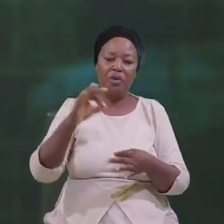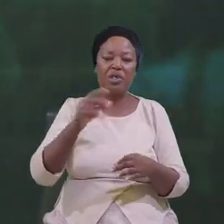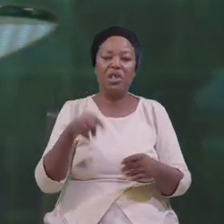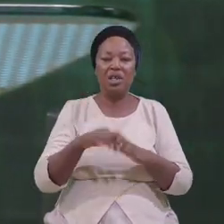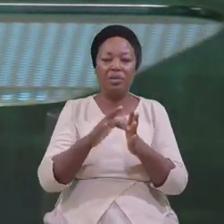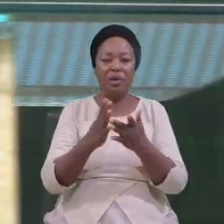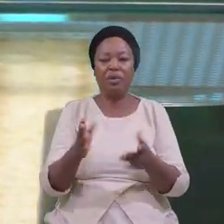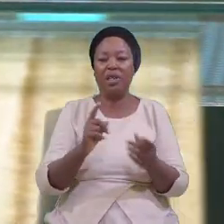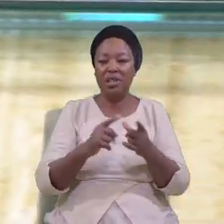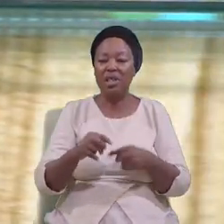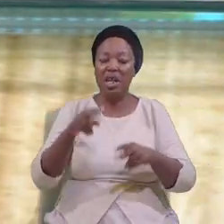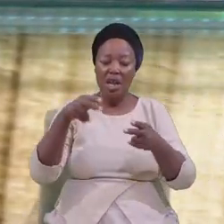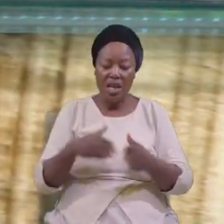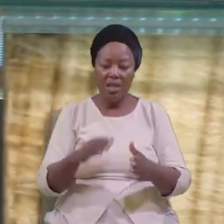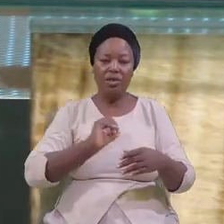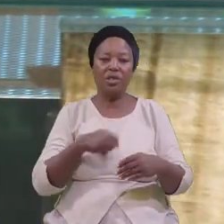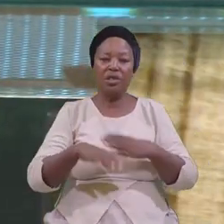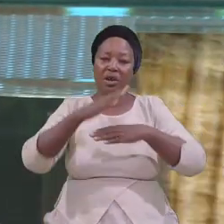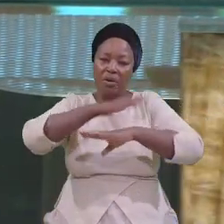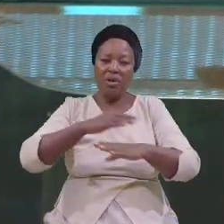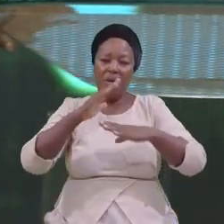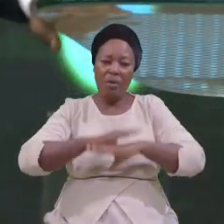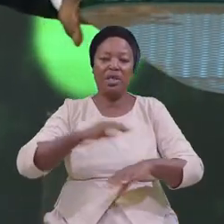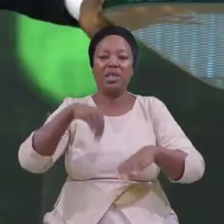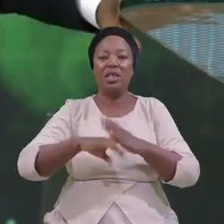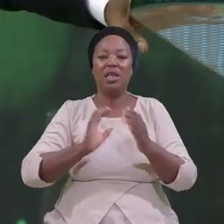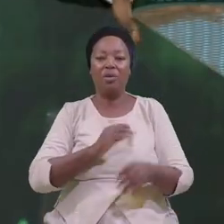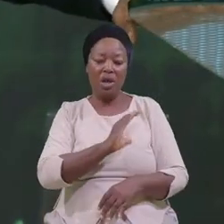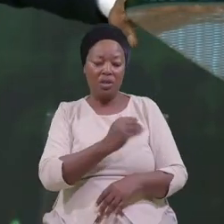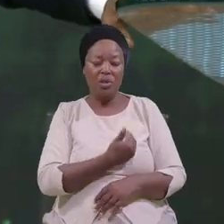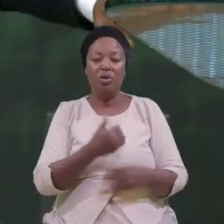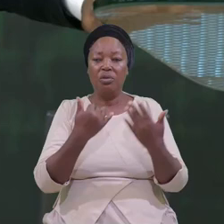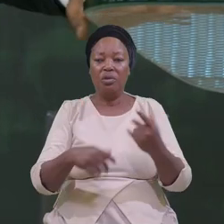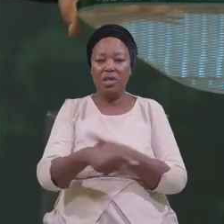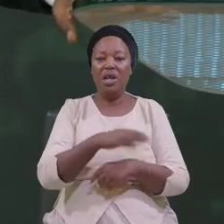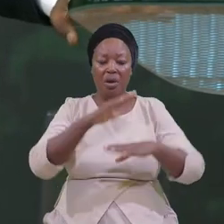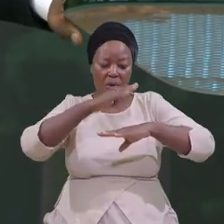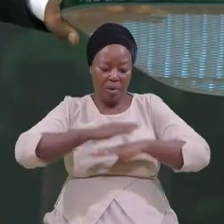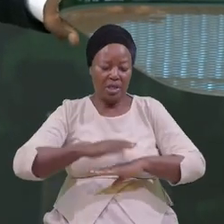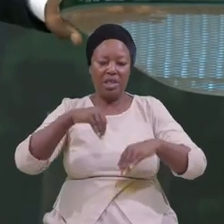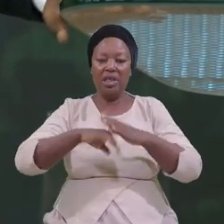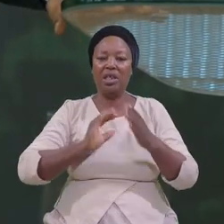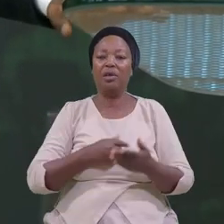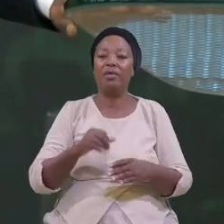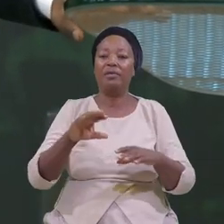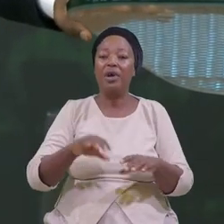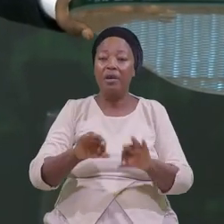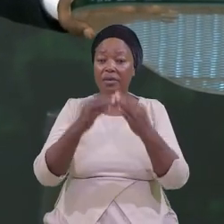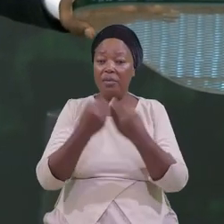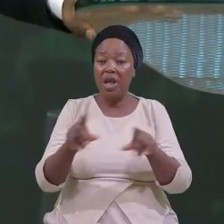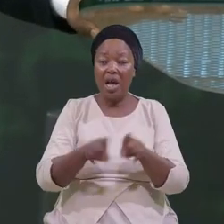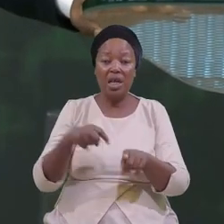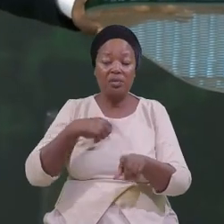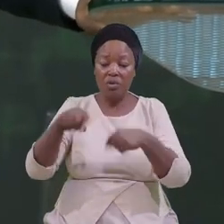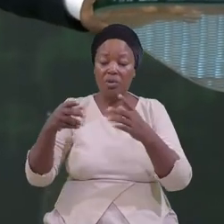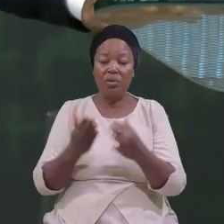to rest, rest in our soul today, rest in our families as we go through this wilderness